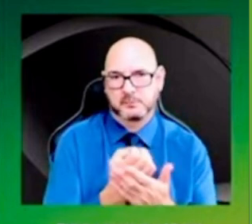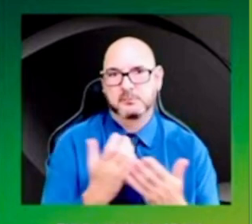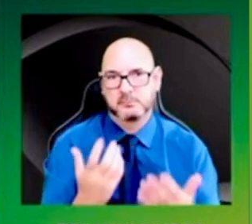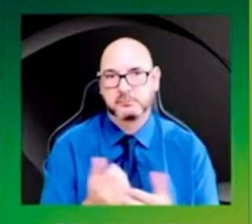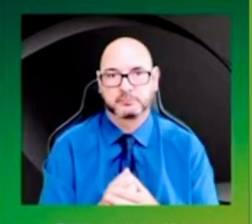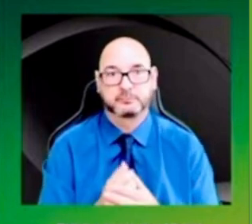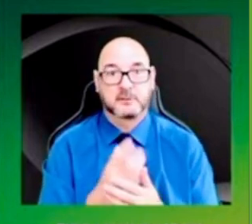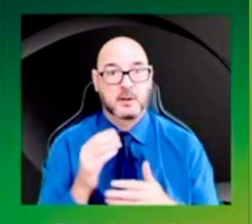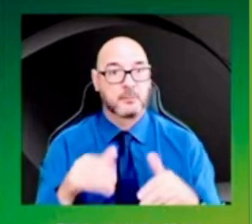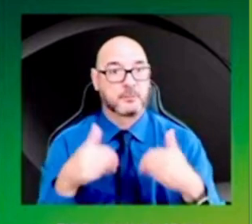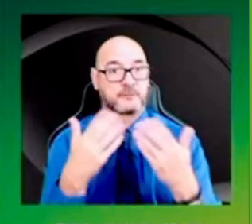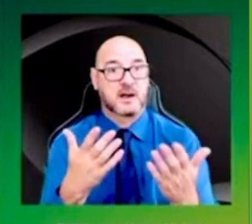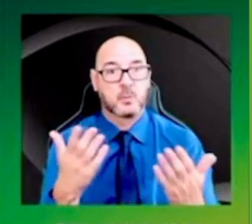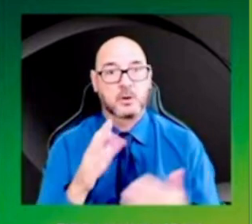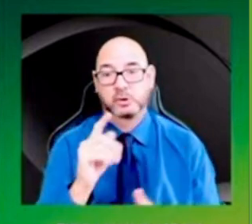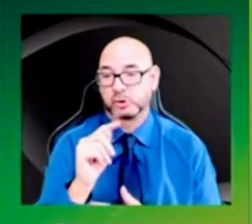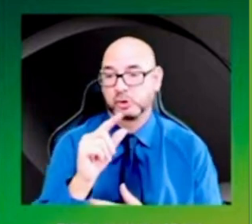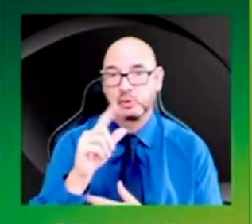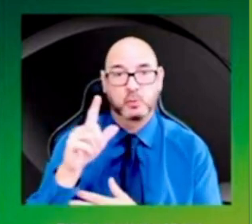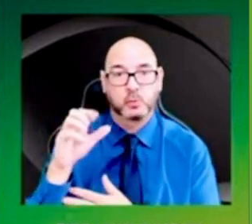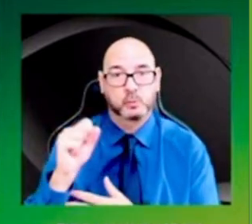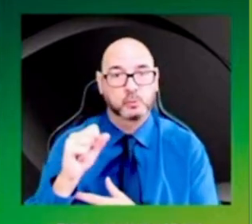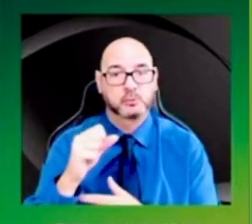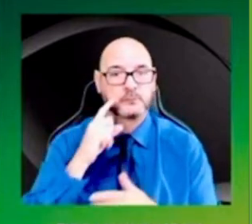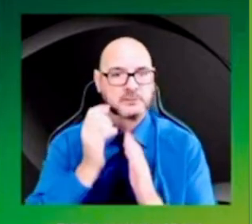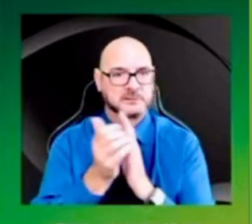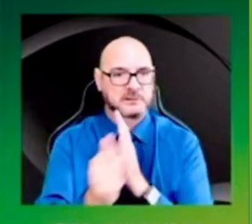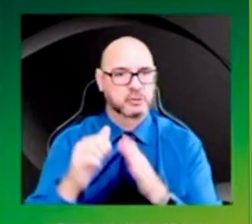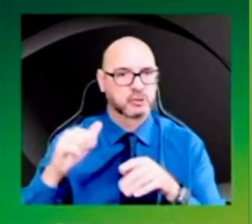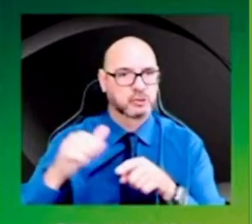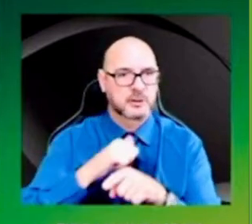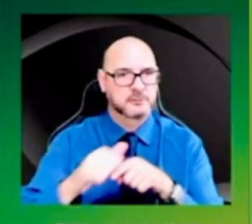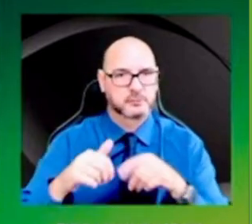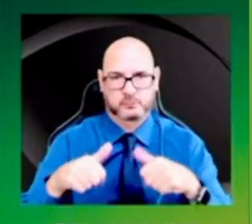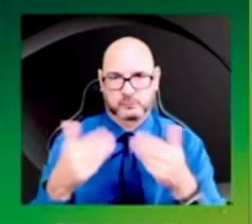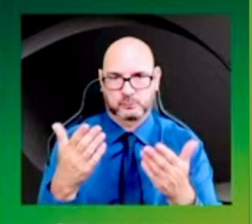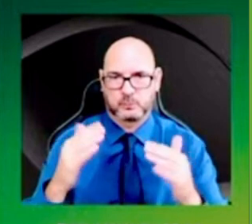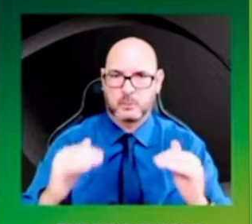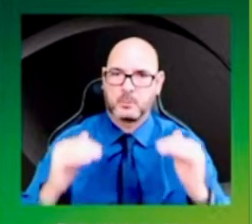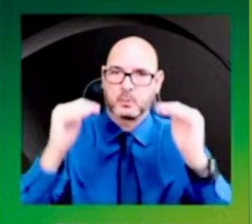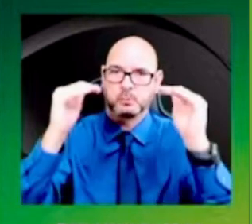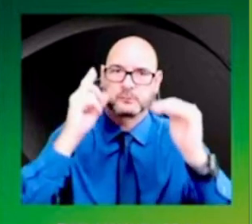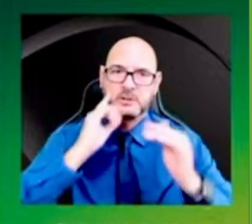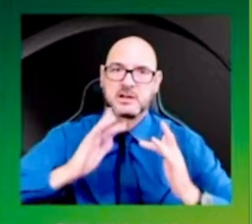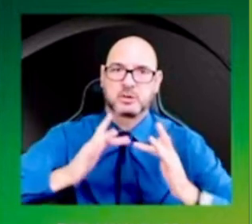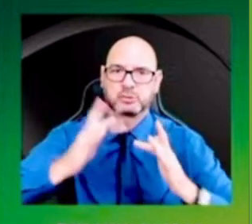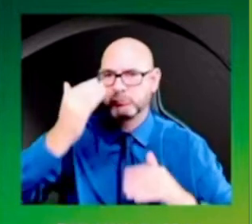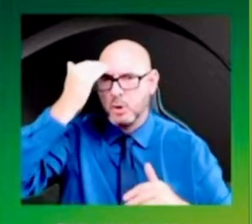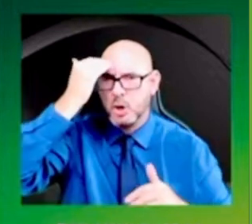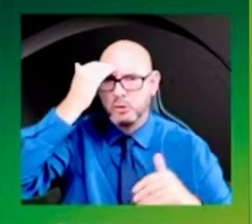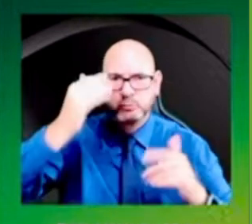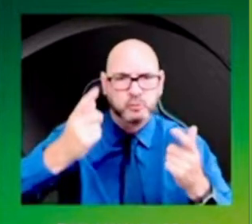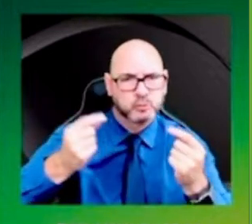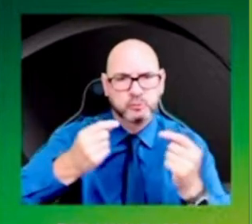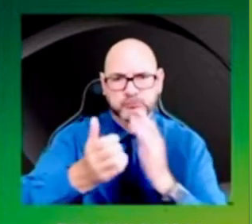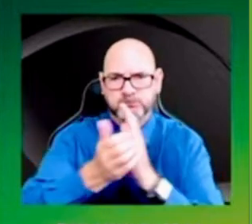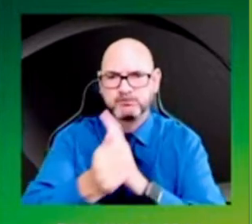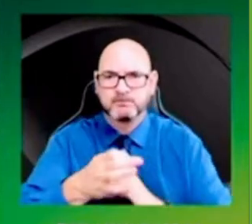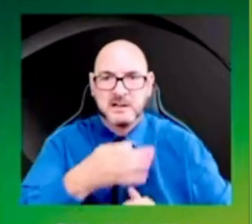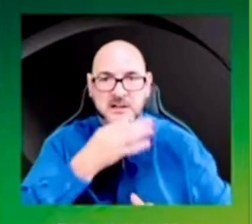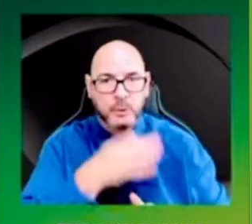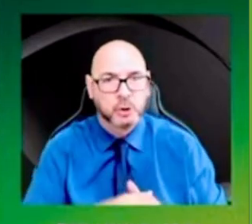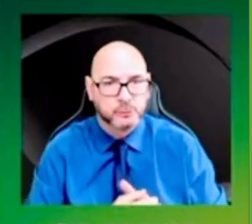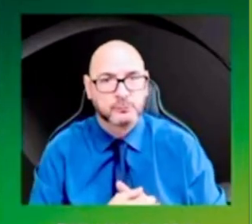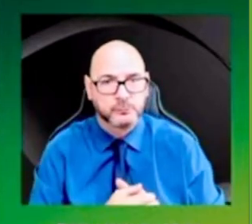and training to promote digital literacy, and increasing the use and development of